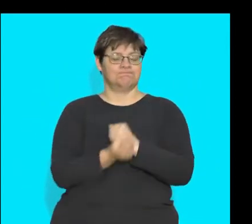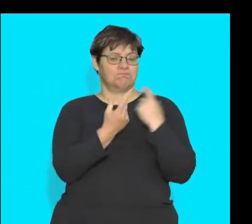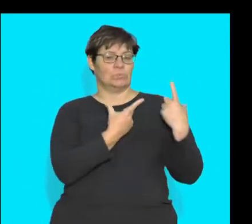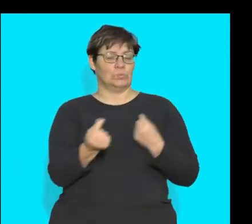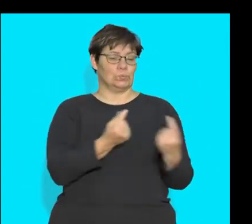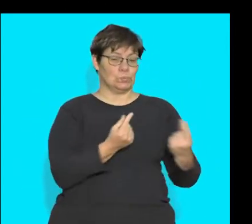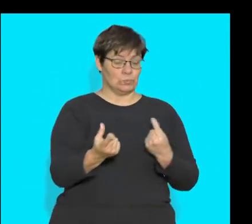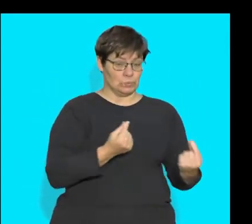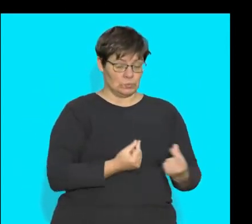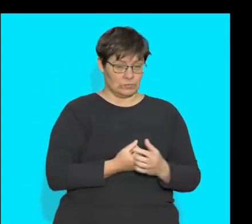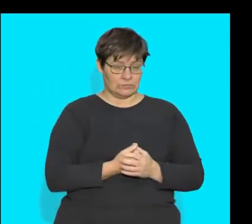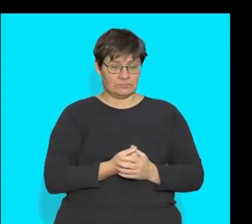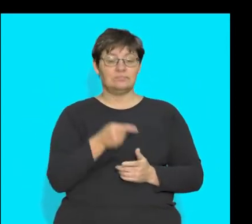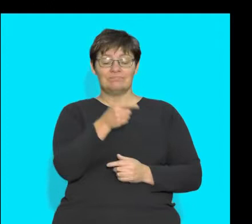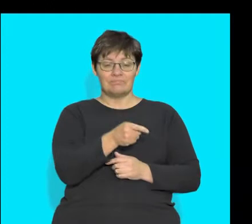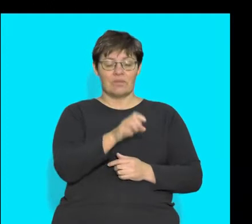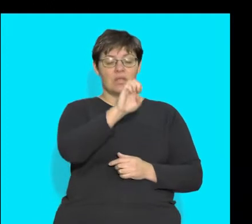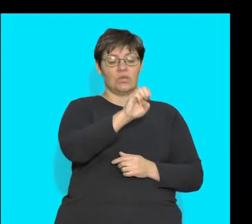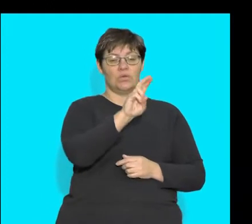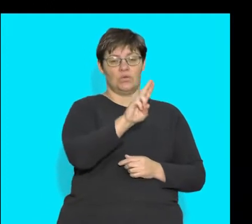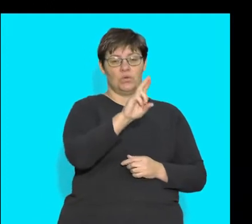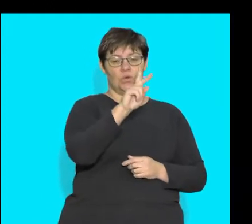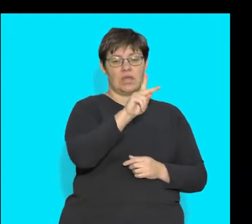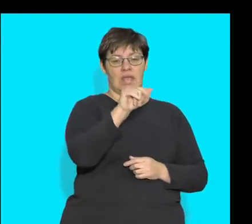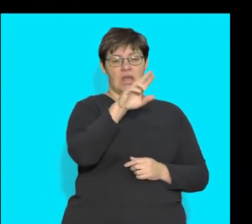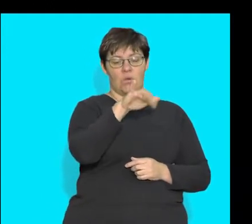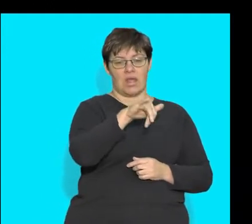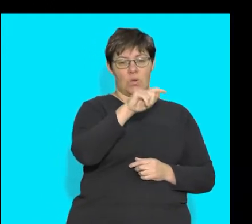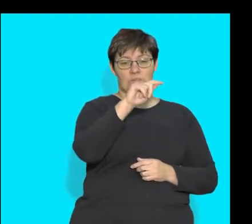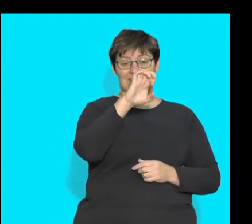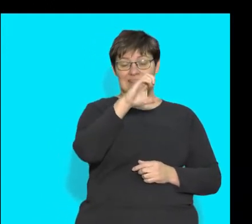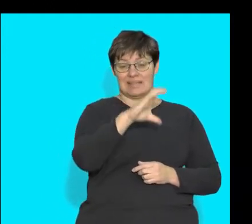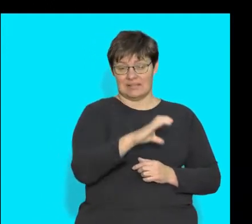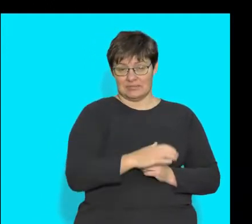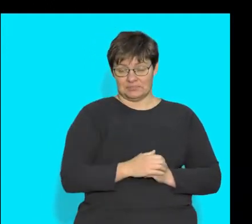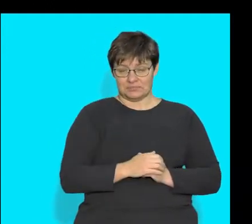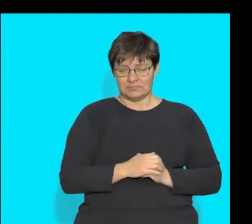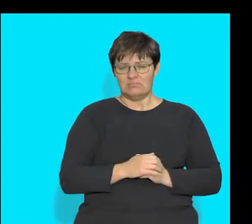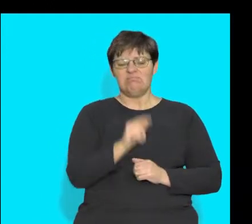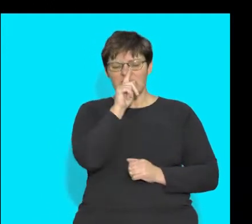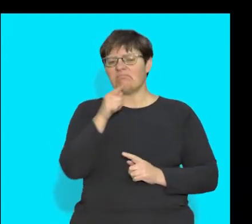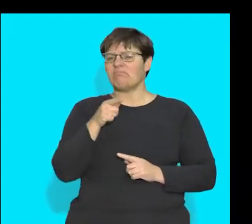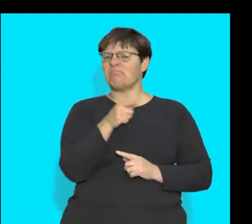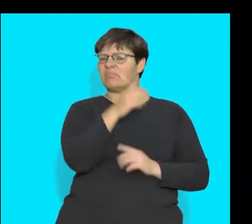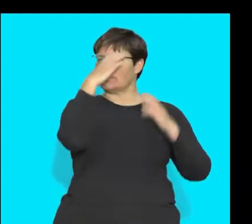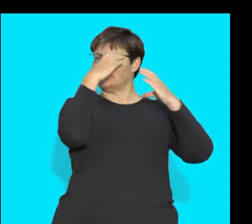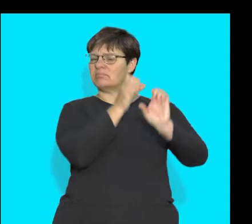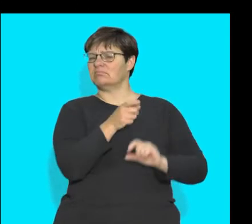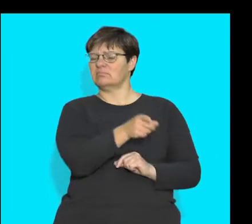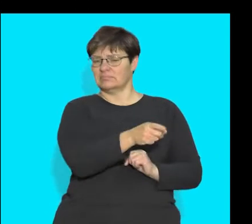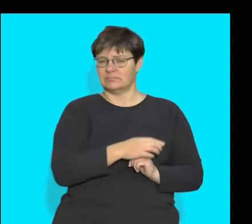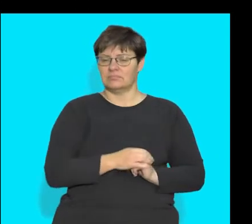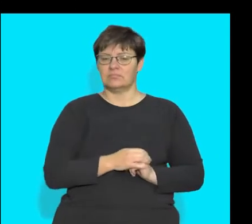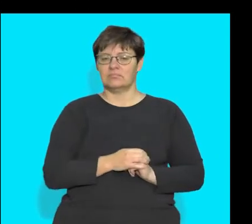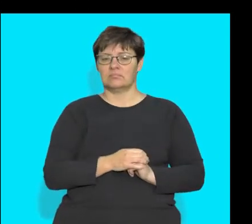things. And hence that cell is the eukaryotic cell. Now, when we look at the eukaryotic cell, we